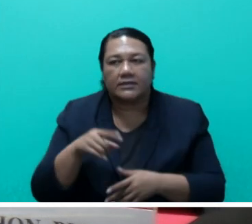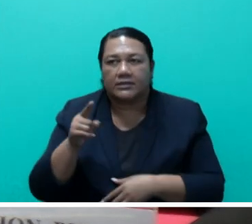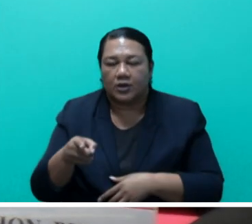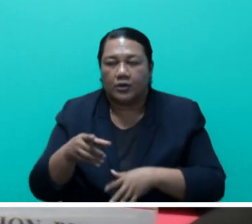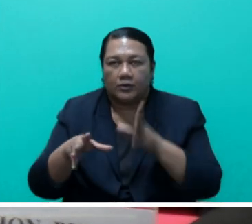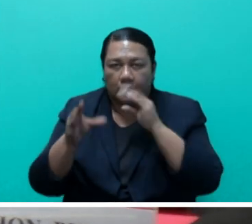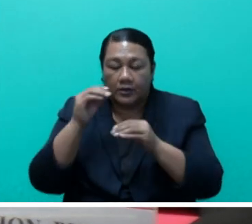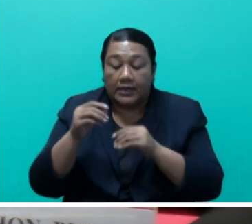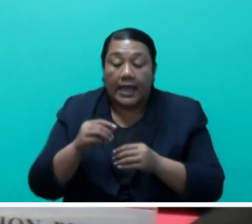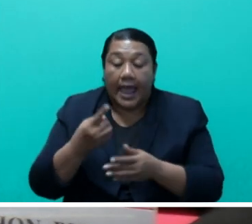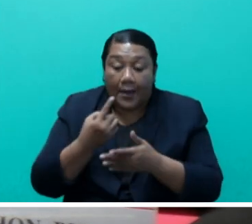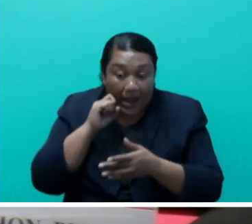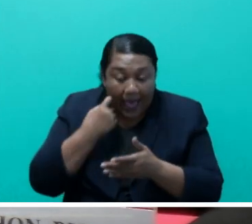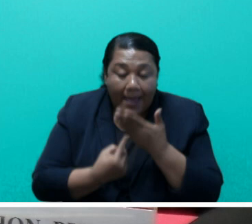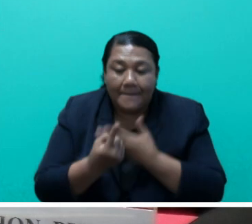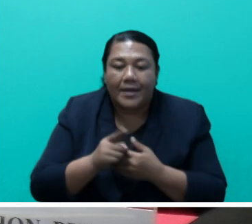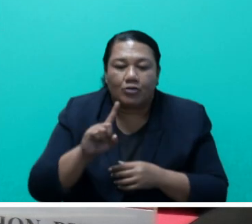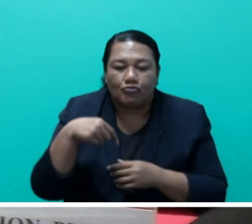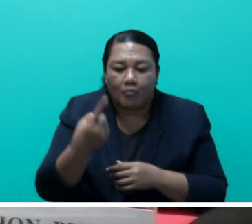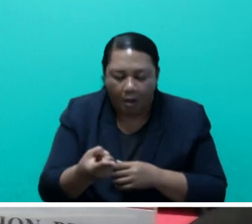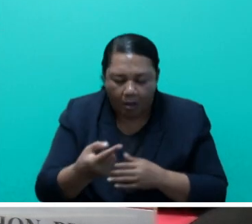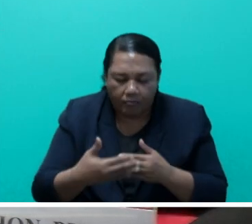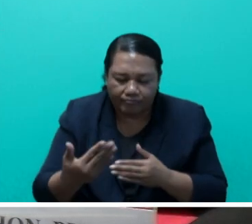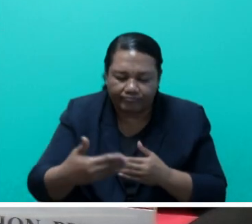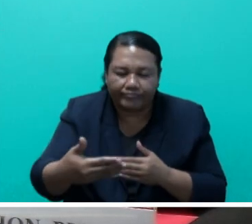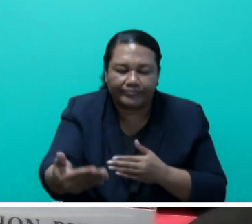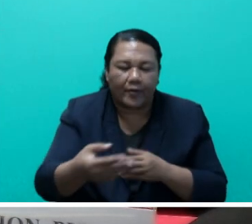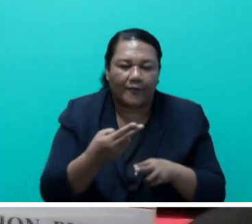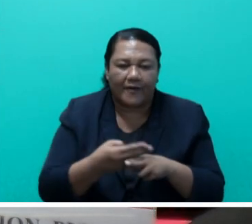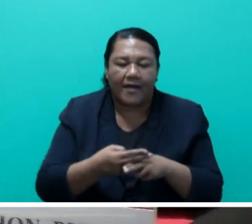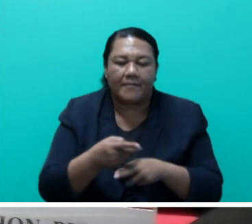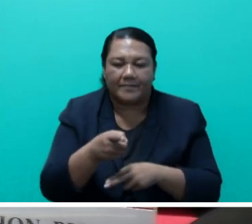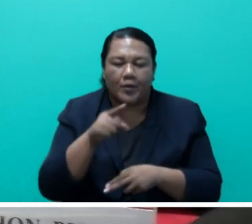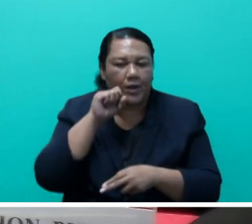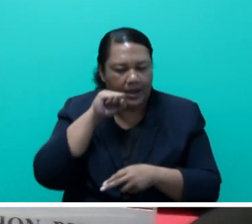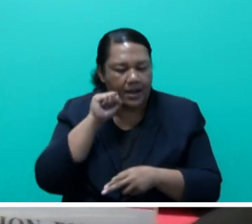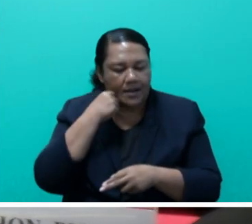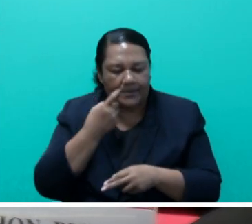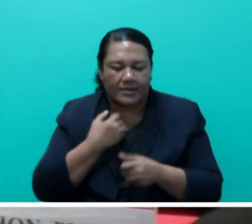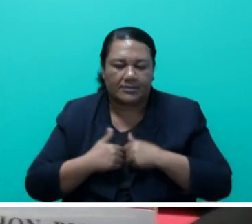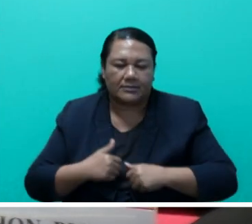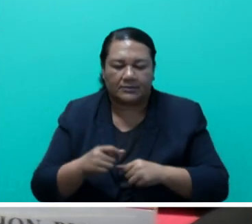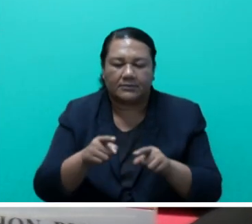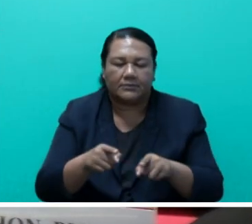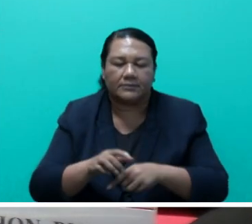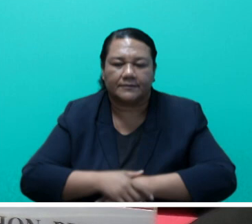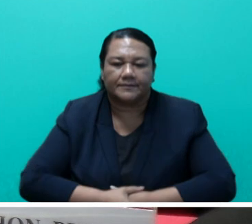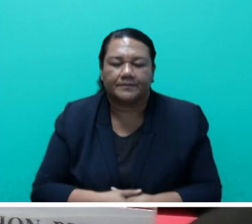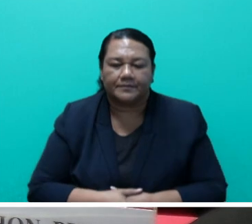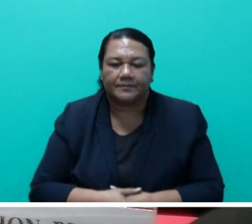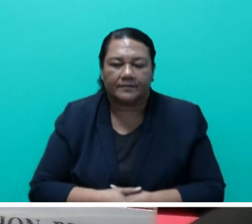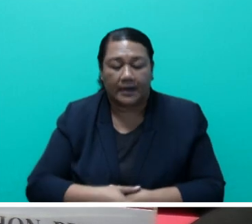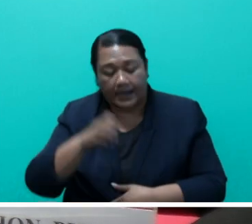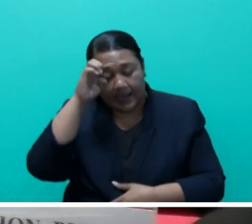by tomorrow on the farms of these 14 farmers. The new planting season begins this month, and I expect these farmers to plant